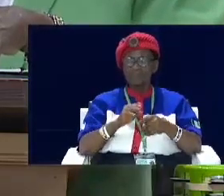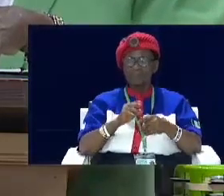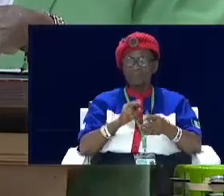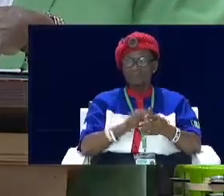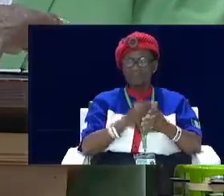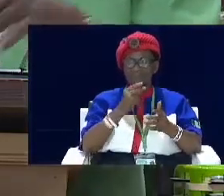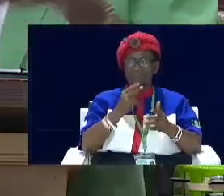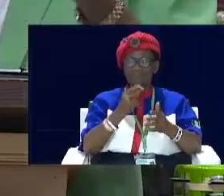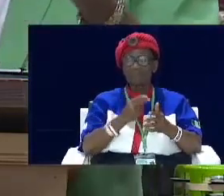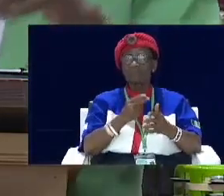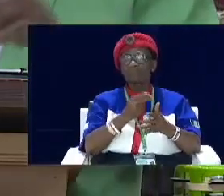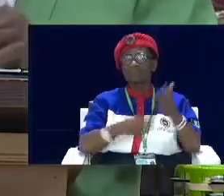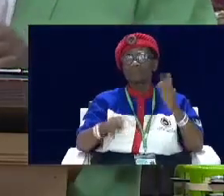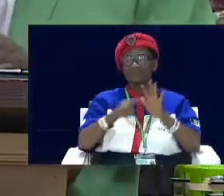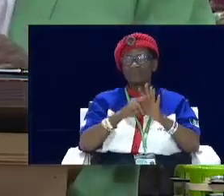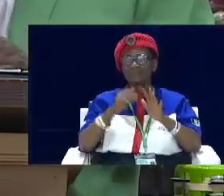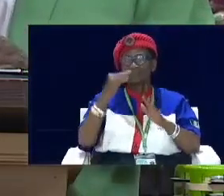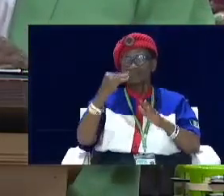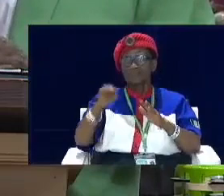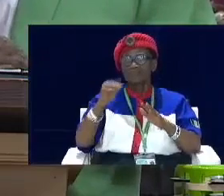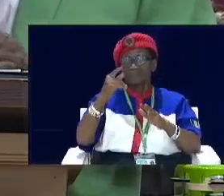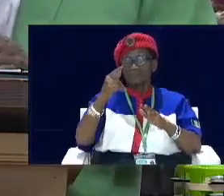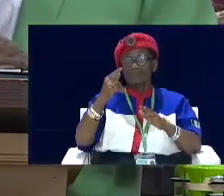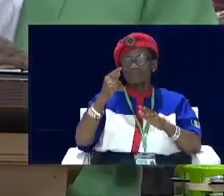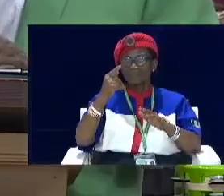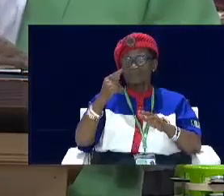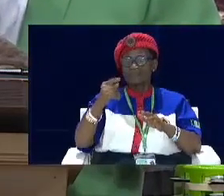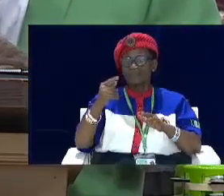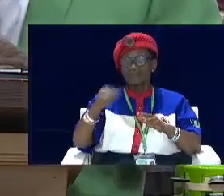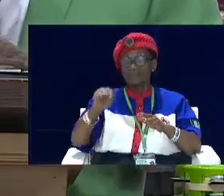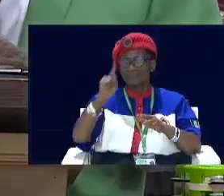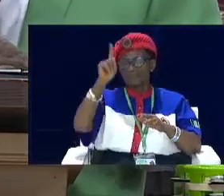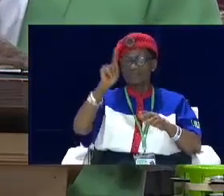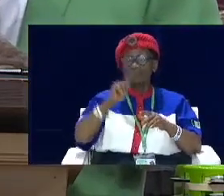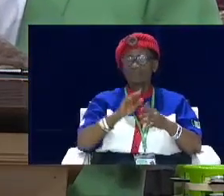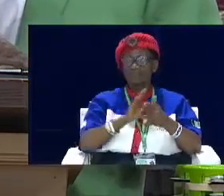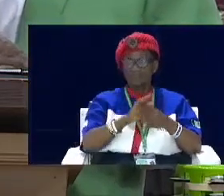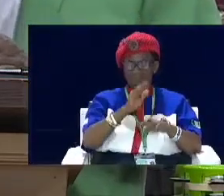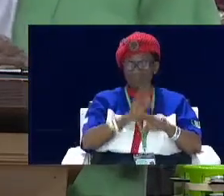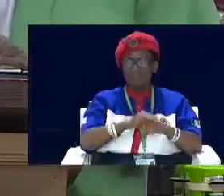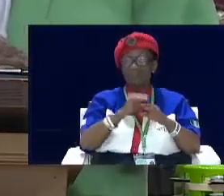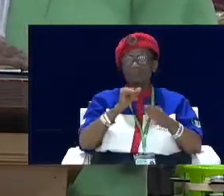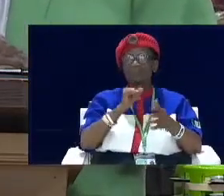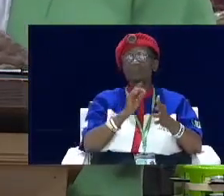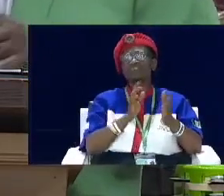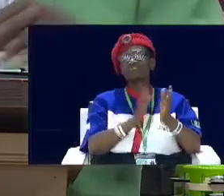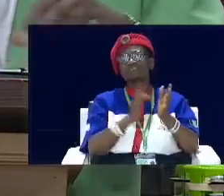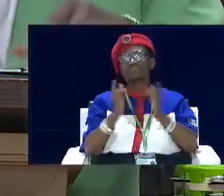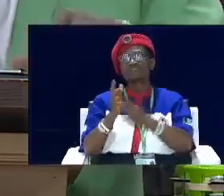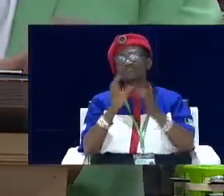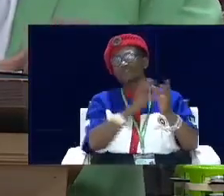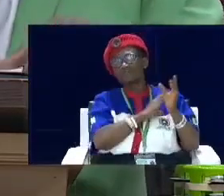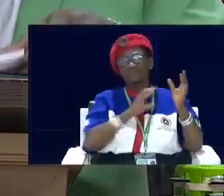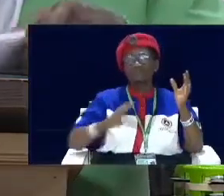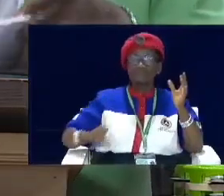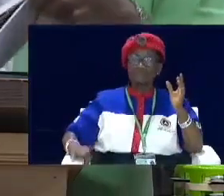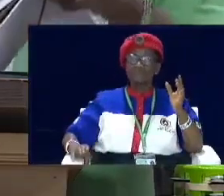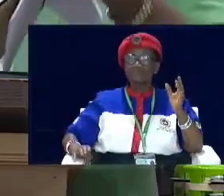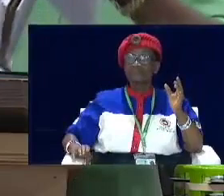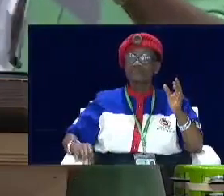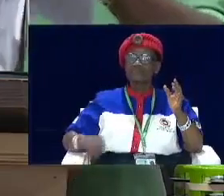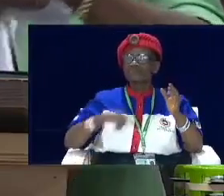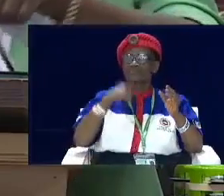si ni ilopo meji ifami ororoyan ti Jesu Kristo Oluwa wa. Who can get it? Dan le